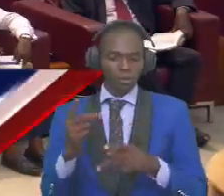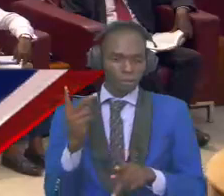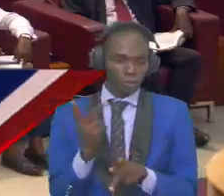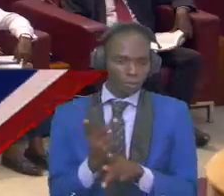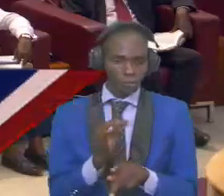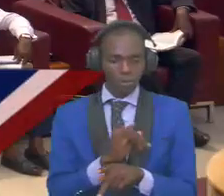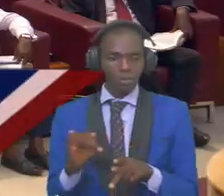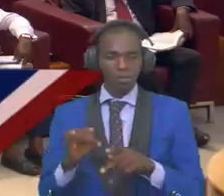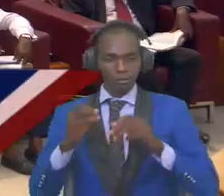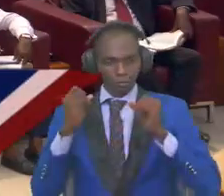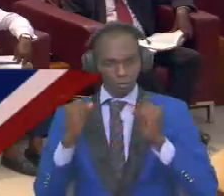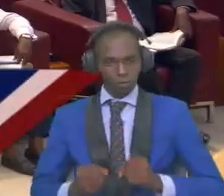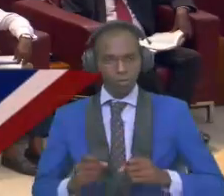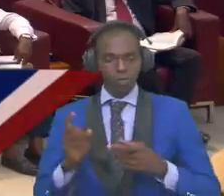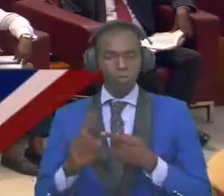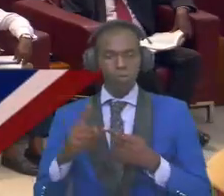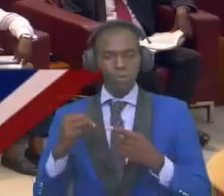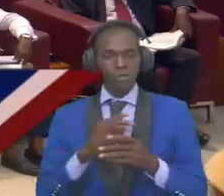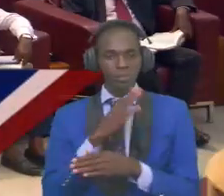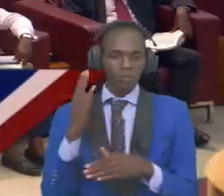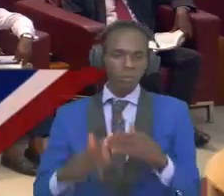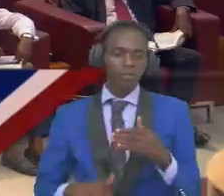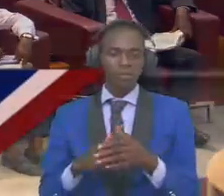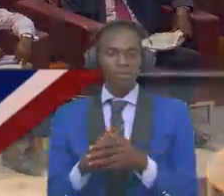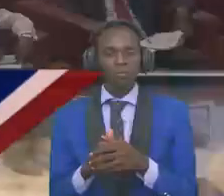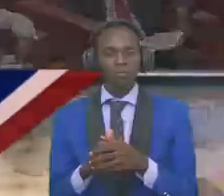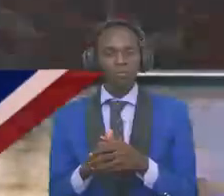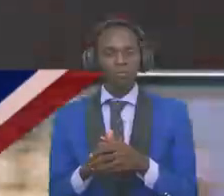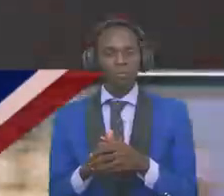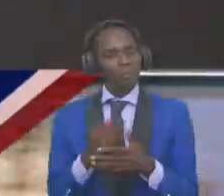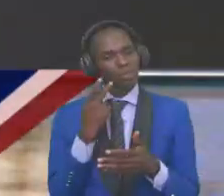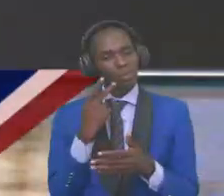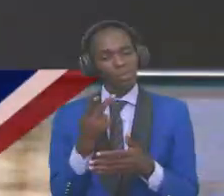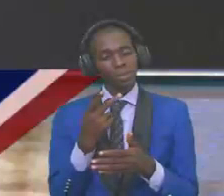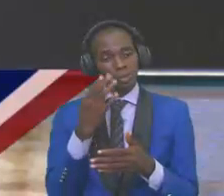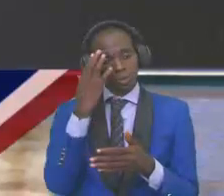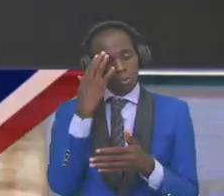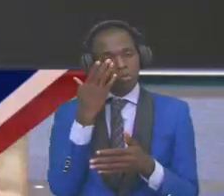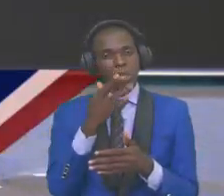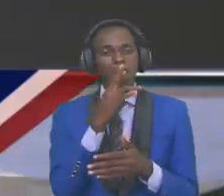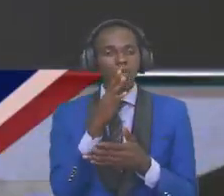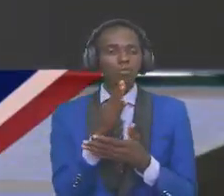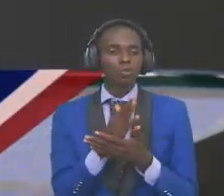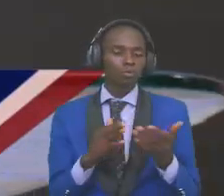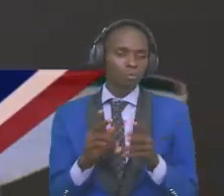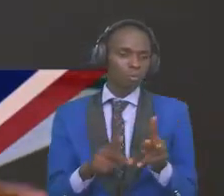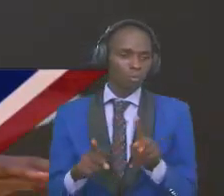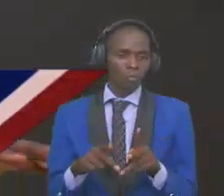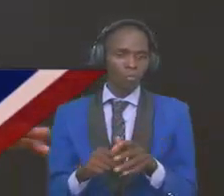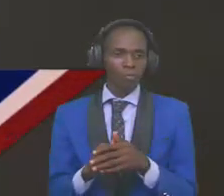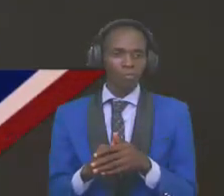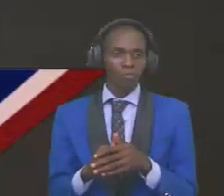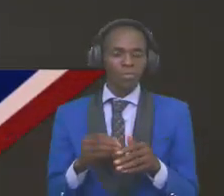Sustain firmness to the finish. You know, there are people in